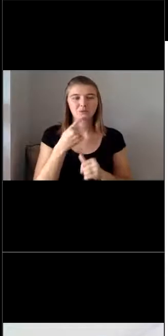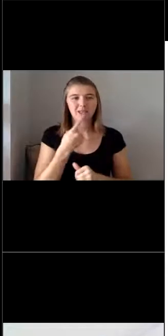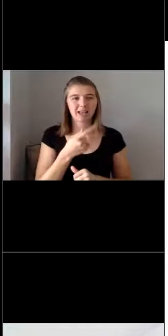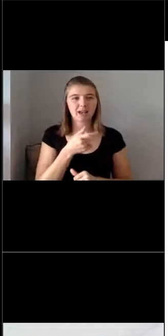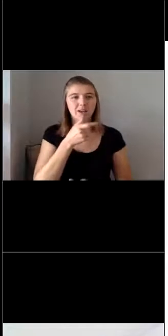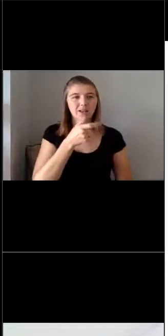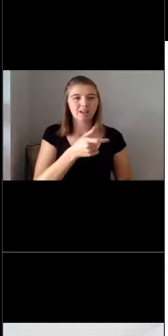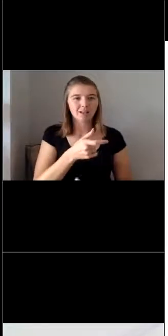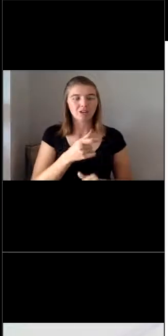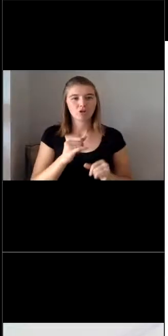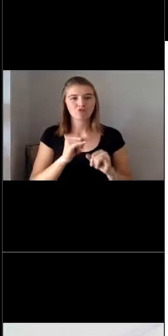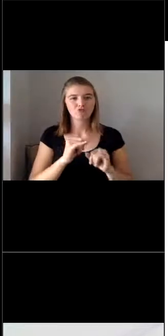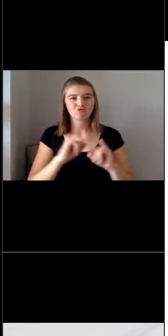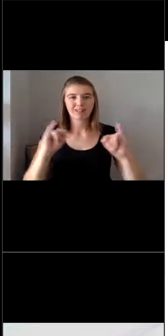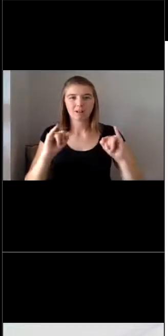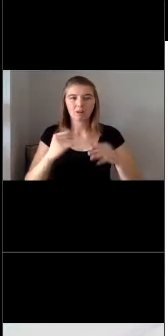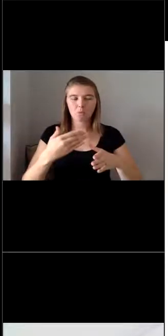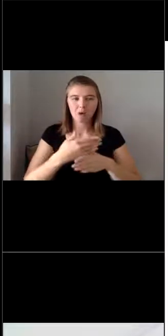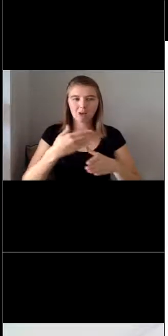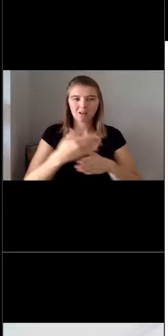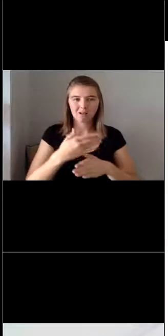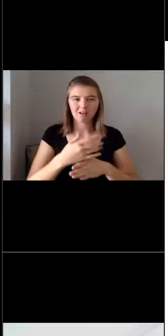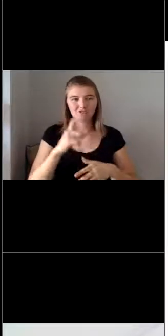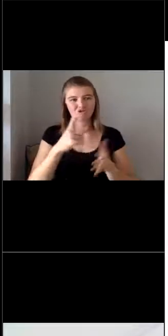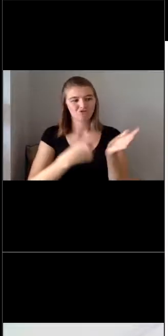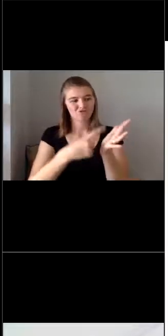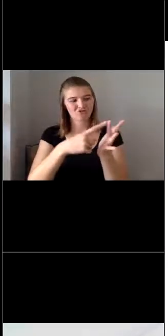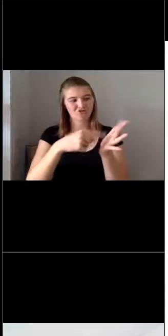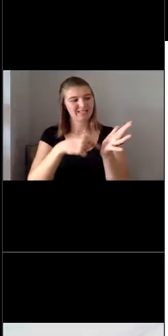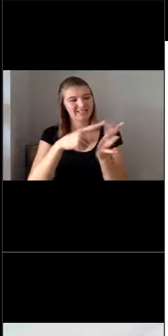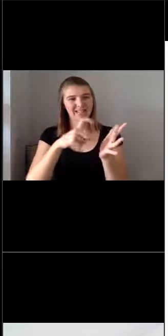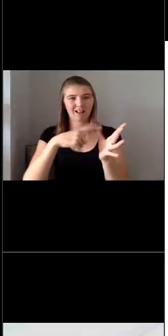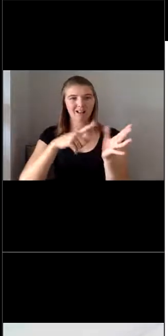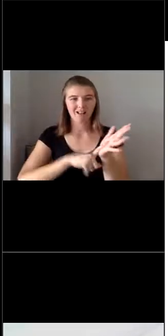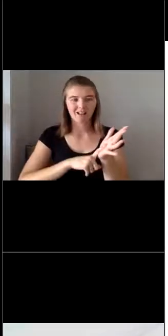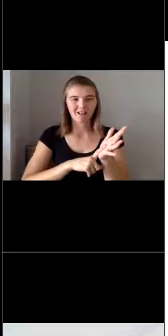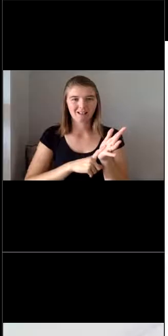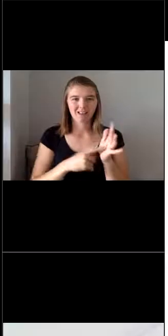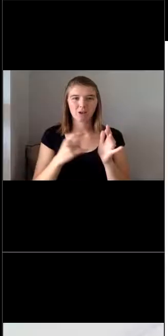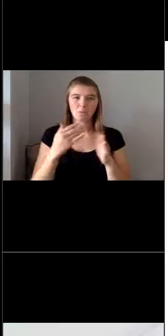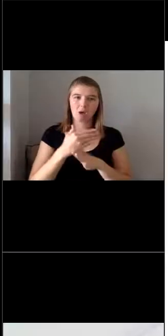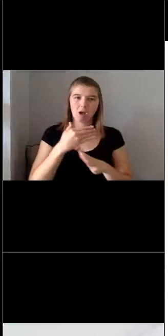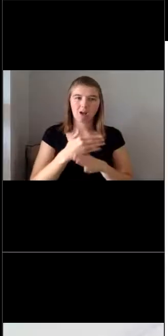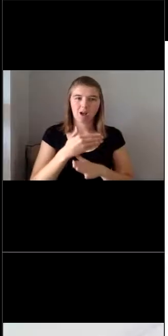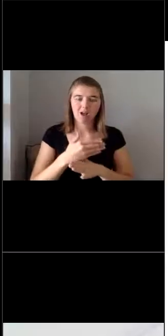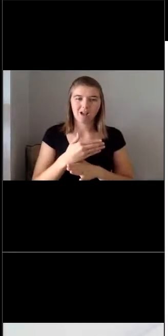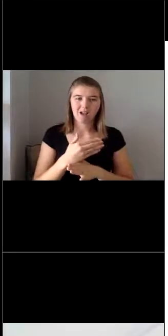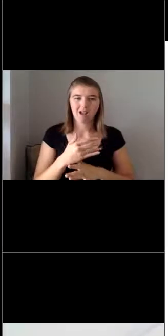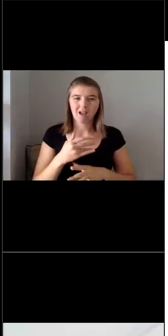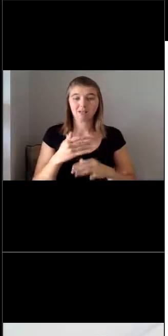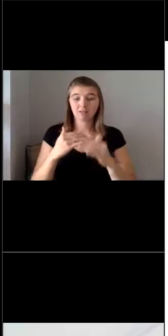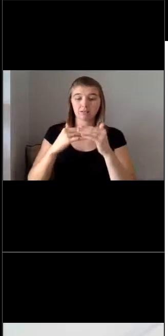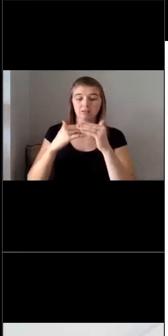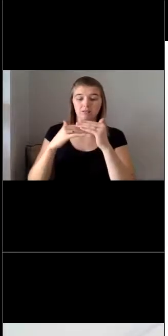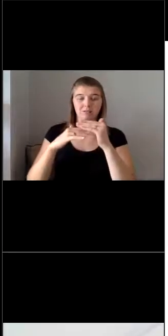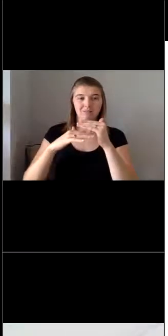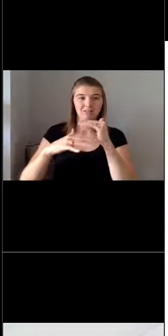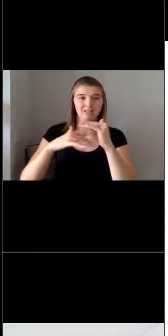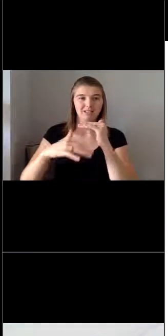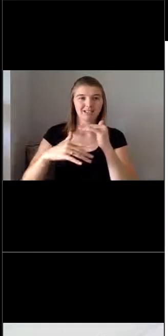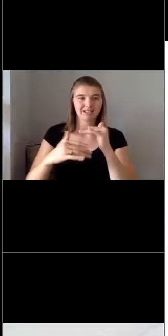workers, I think you have to be really sensitive to the subliminal messages that you may then portray to others.